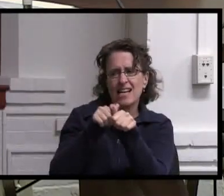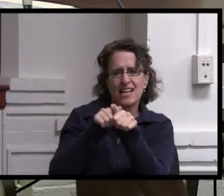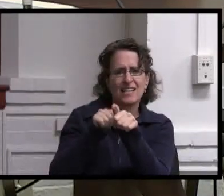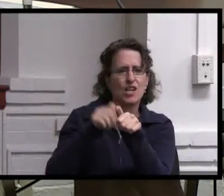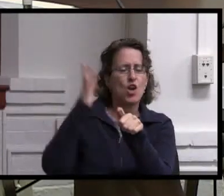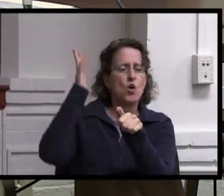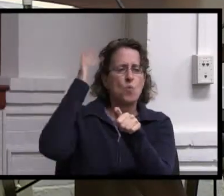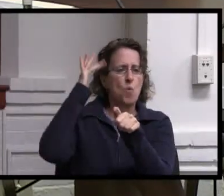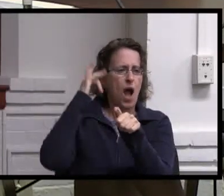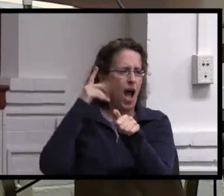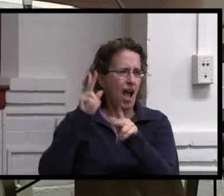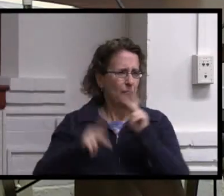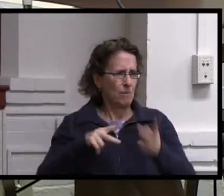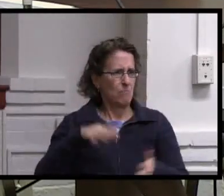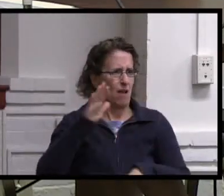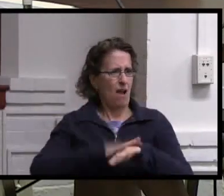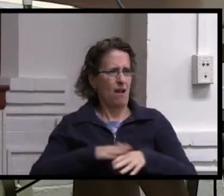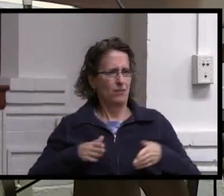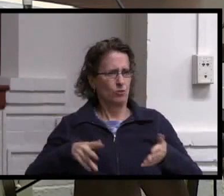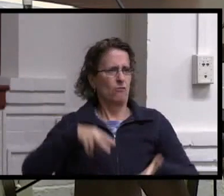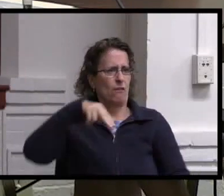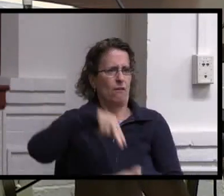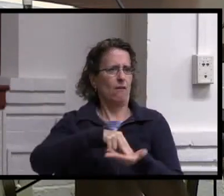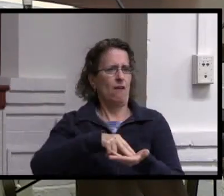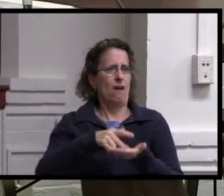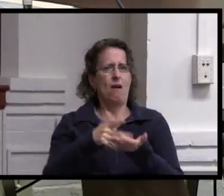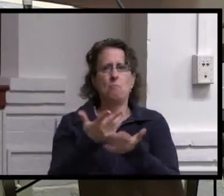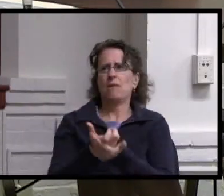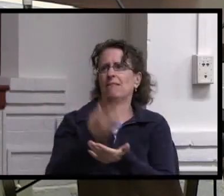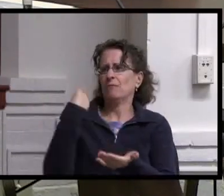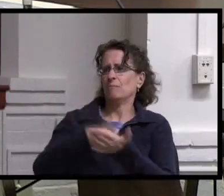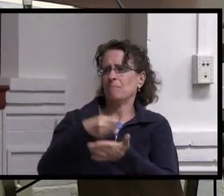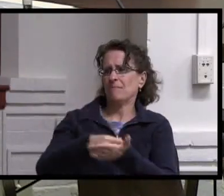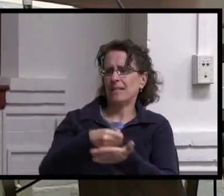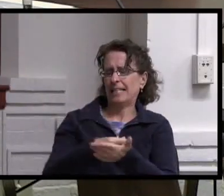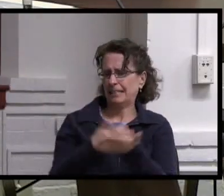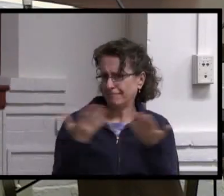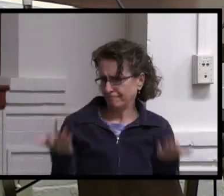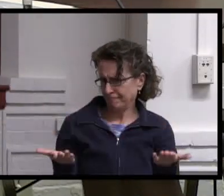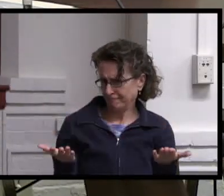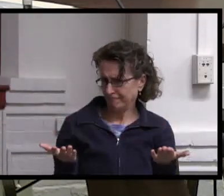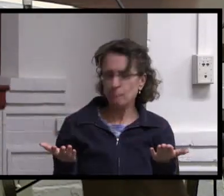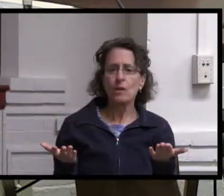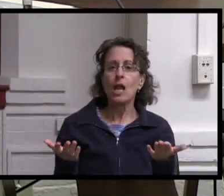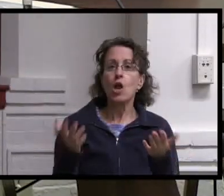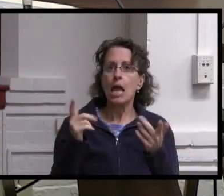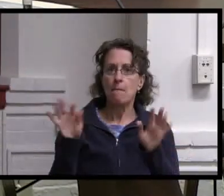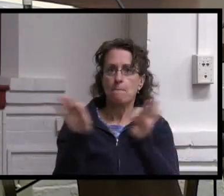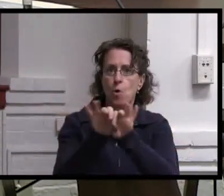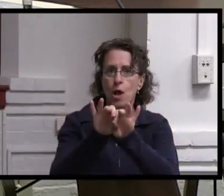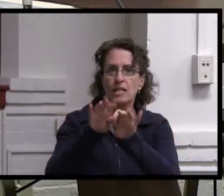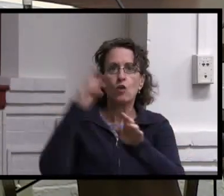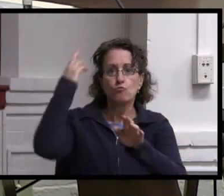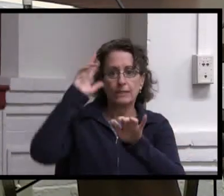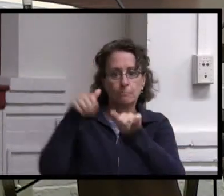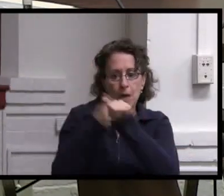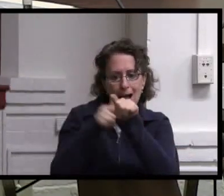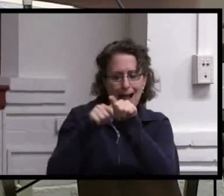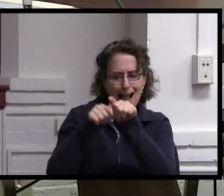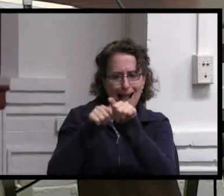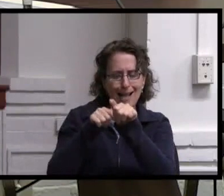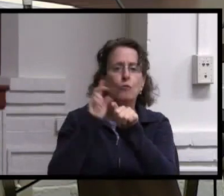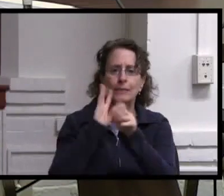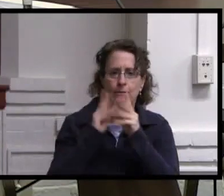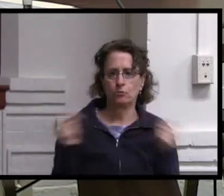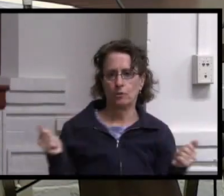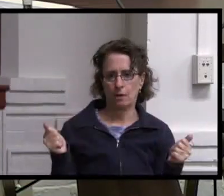really help people out, is by addressing the underlying issues. And to do that, I was thinking more lines of,